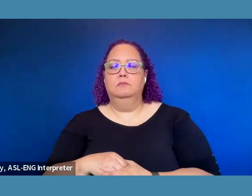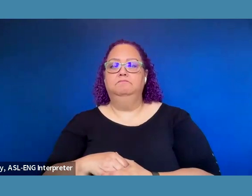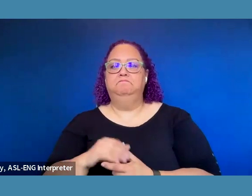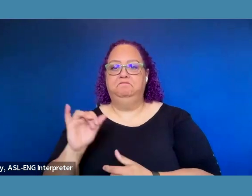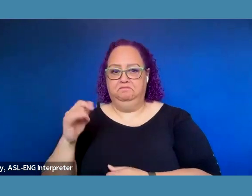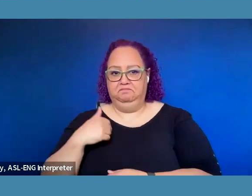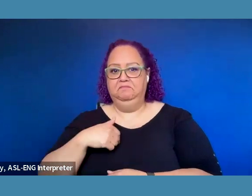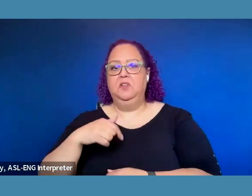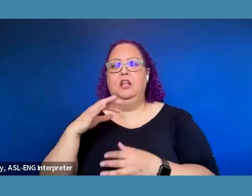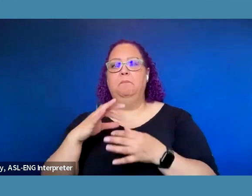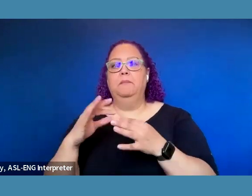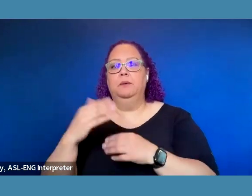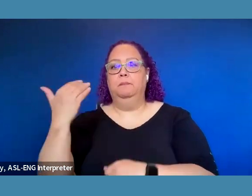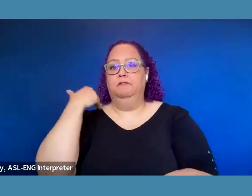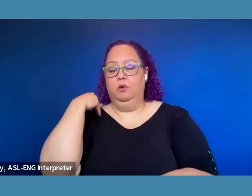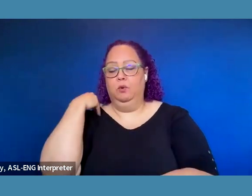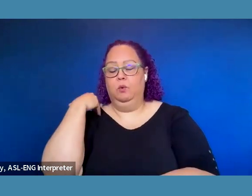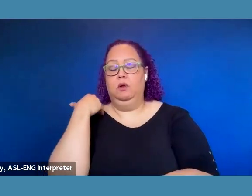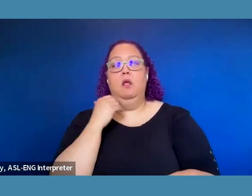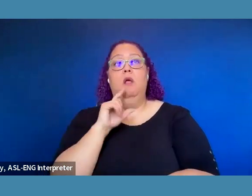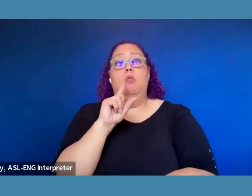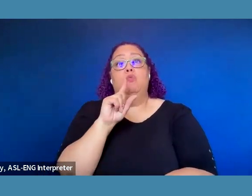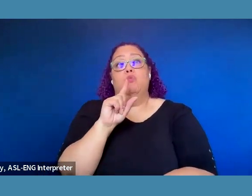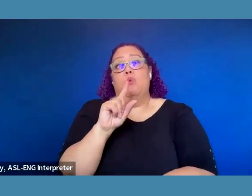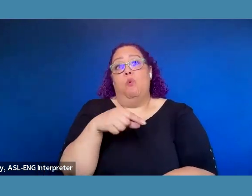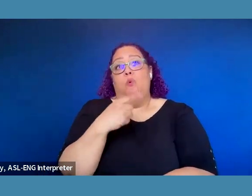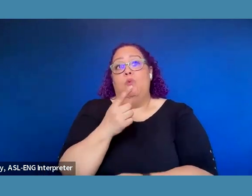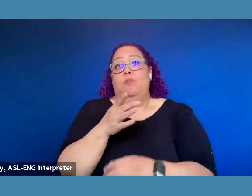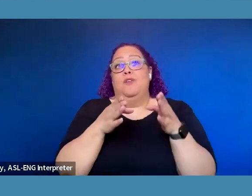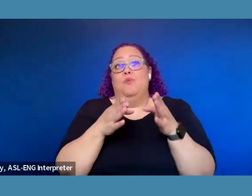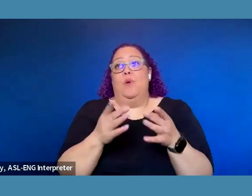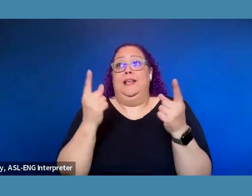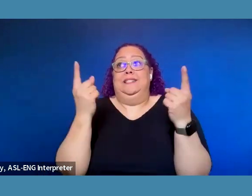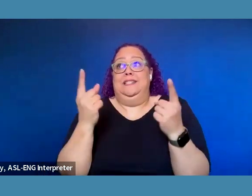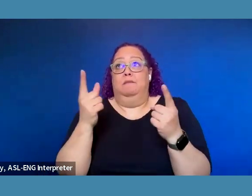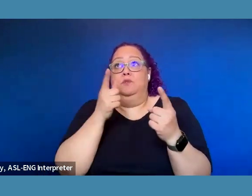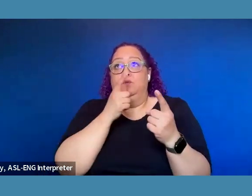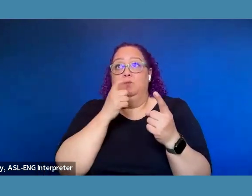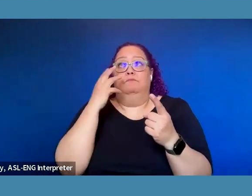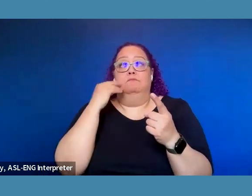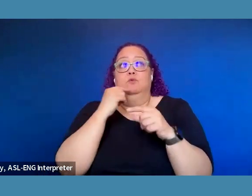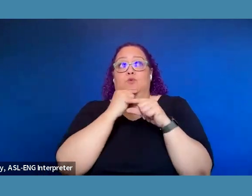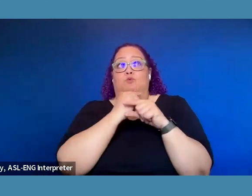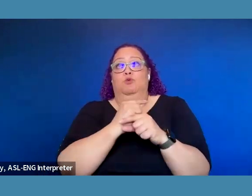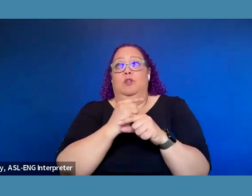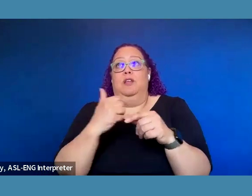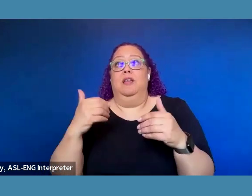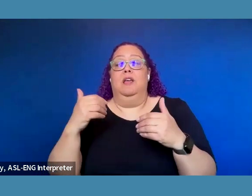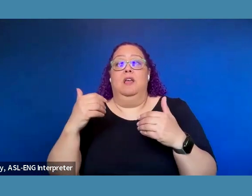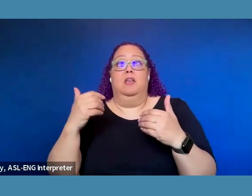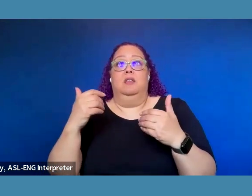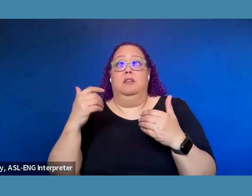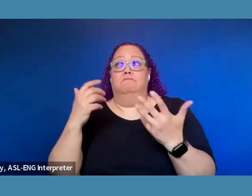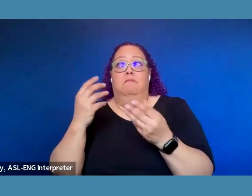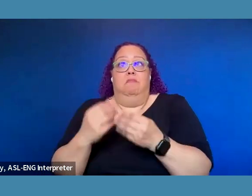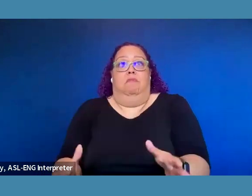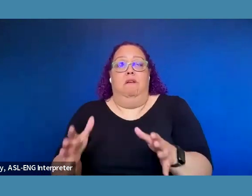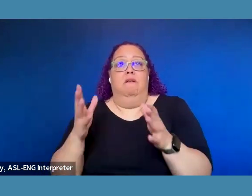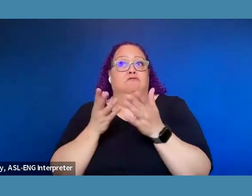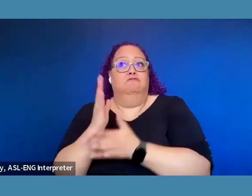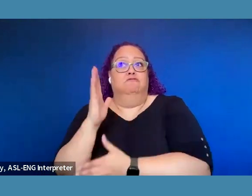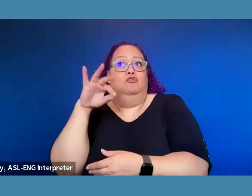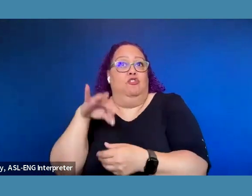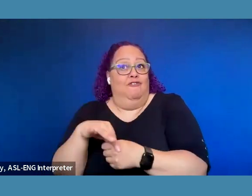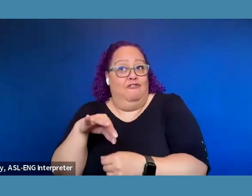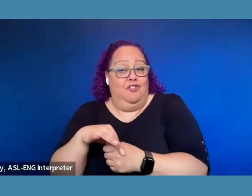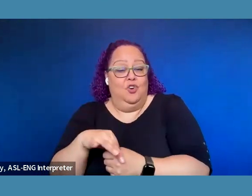the only way that somebody under a guardianship would have their right to vote removed,